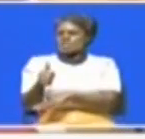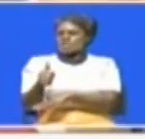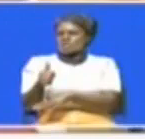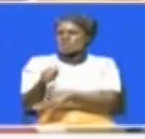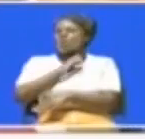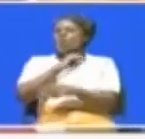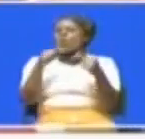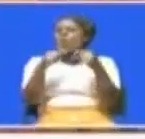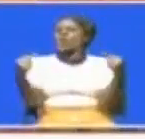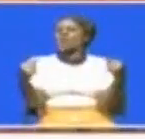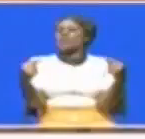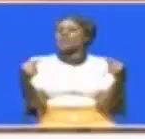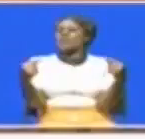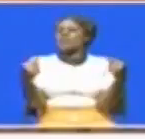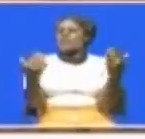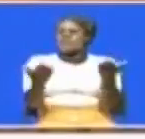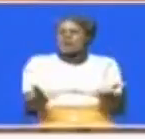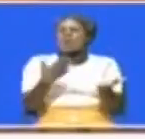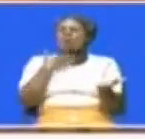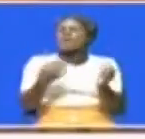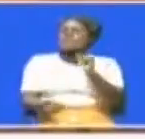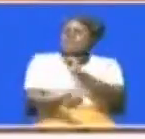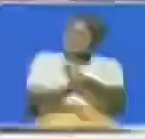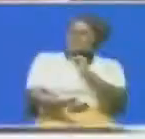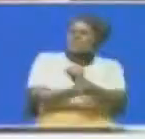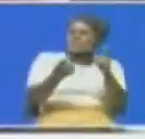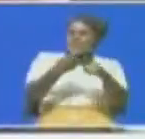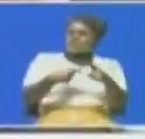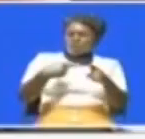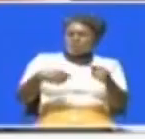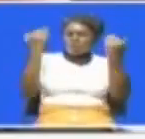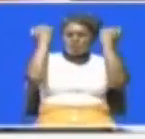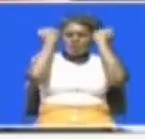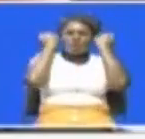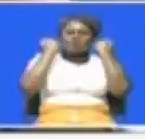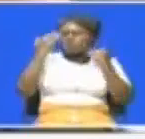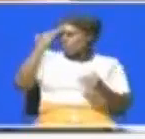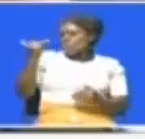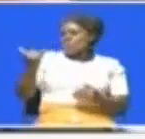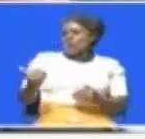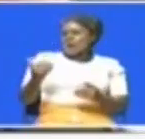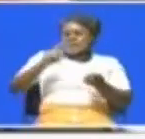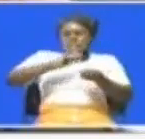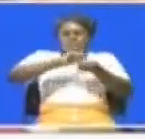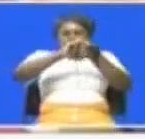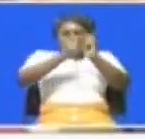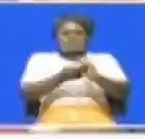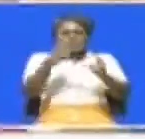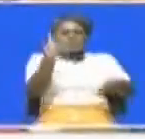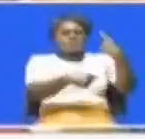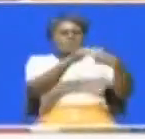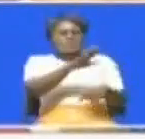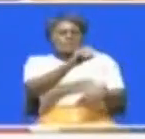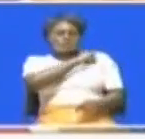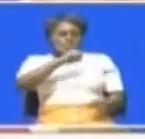contested. He now wants an explanation from the highest court in the land as to why it overturned his victory. The